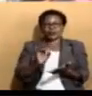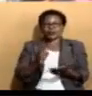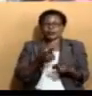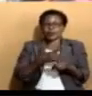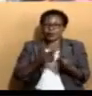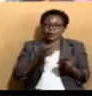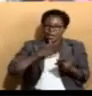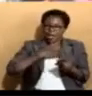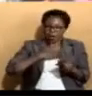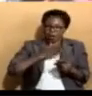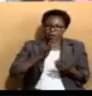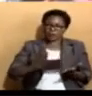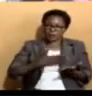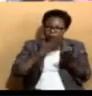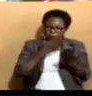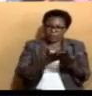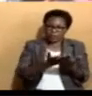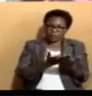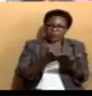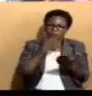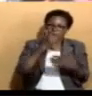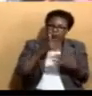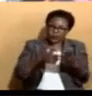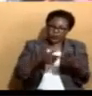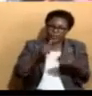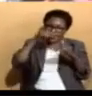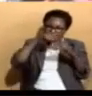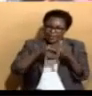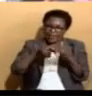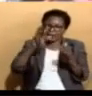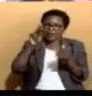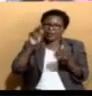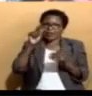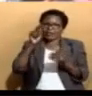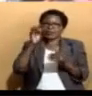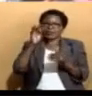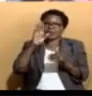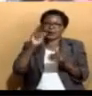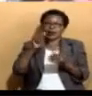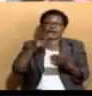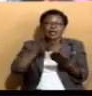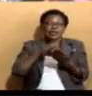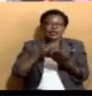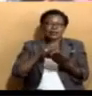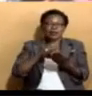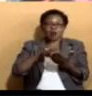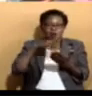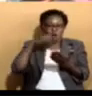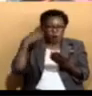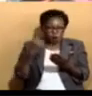is our submission that in the Katiba case, there was only one